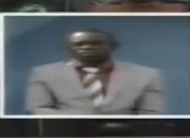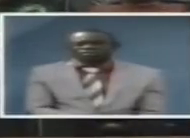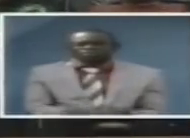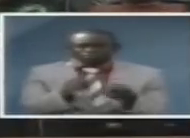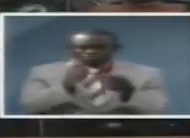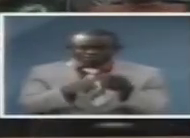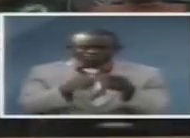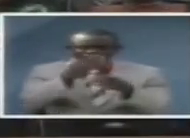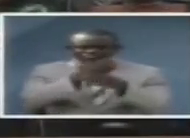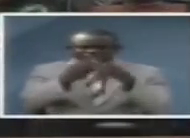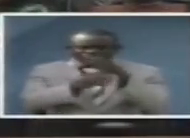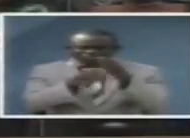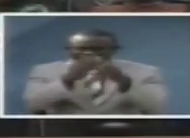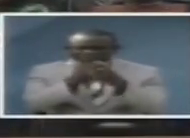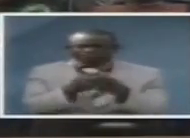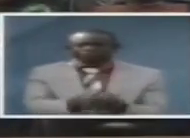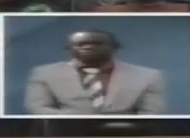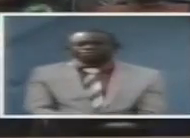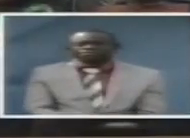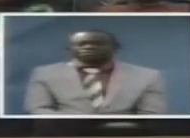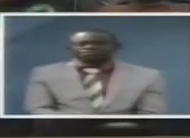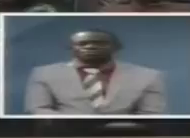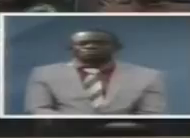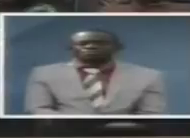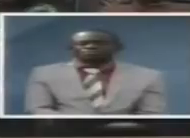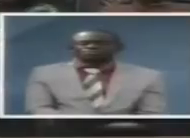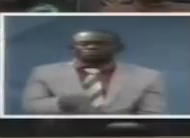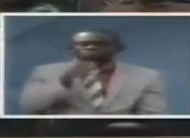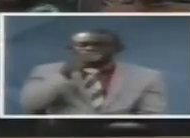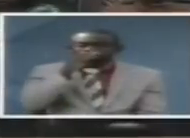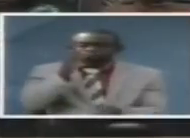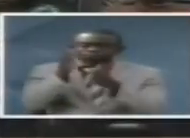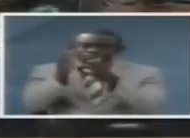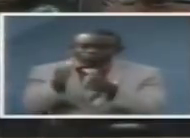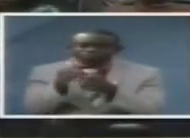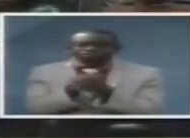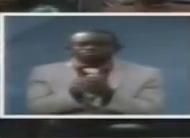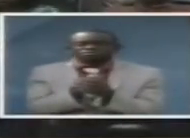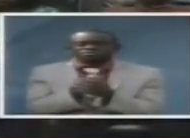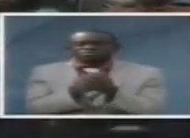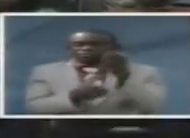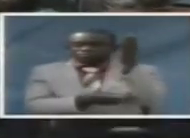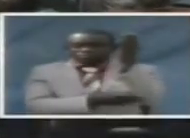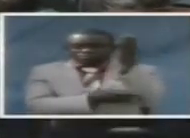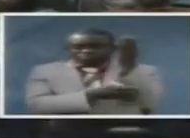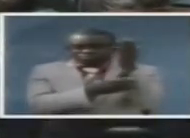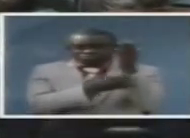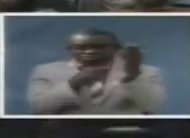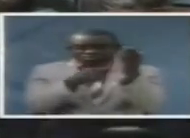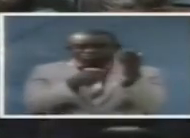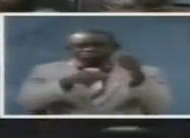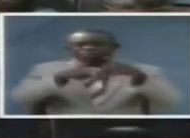Infrastructure. Mr. Speaker, it is often said that development follows